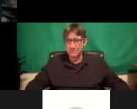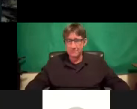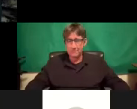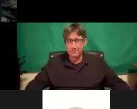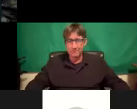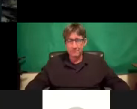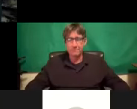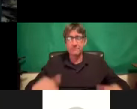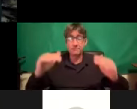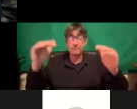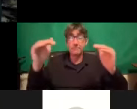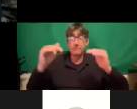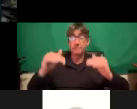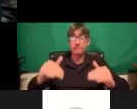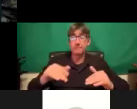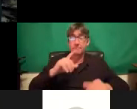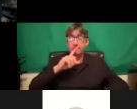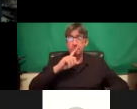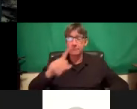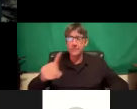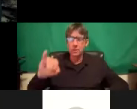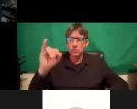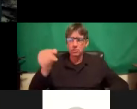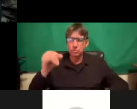Next, I'm going to ask to unmute Jaja Ayer.